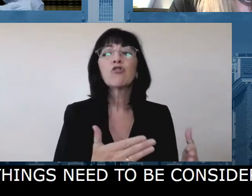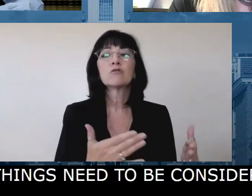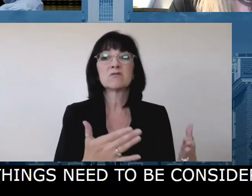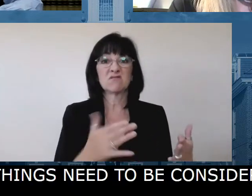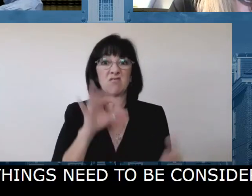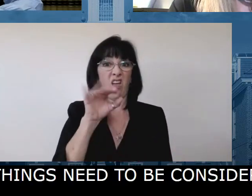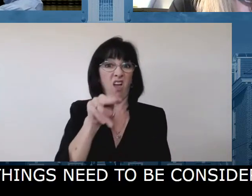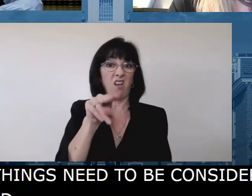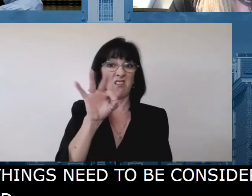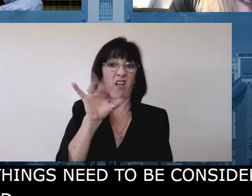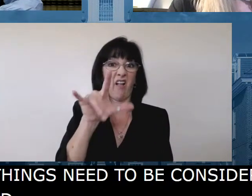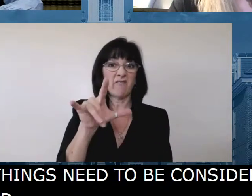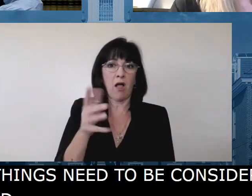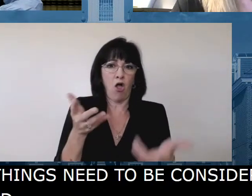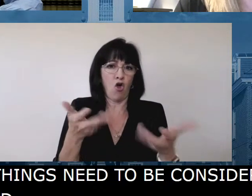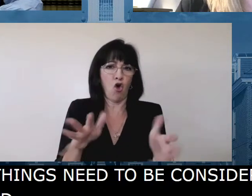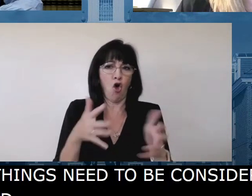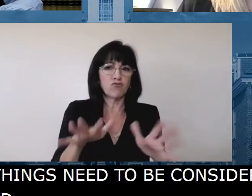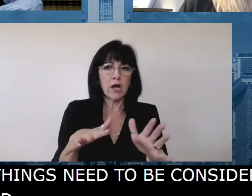Dr. Rattay,